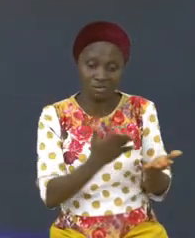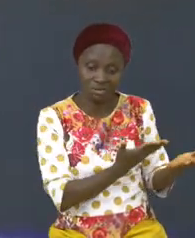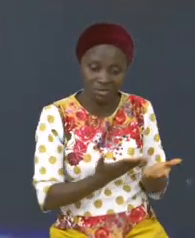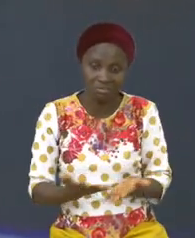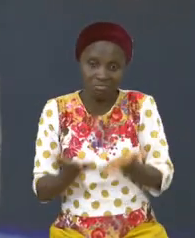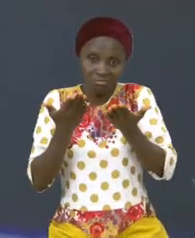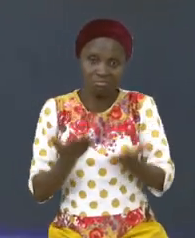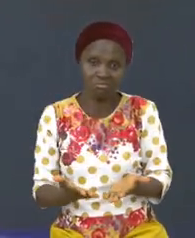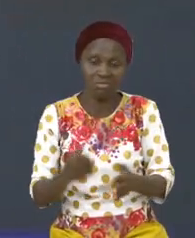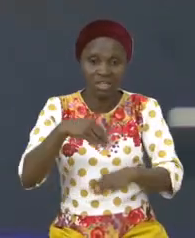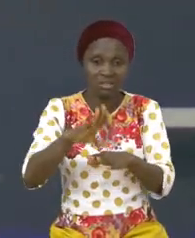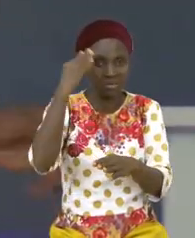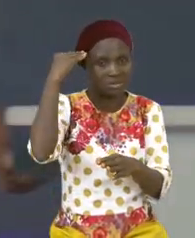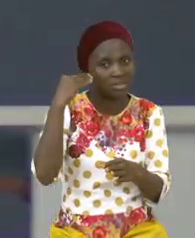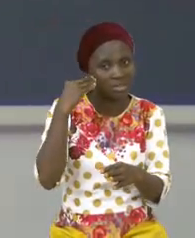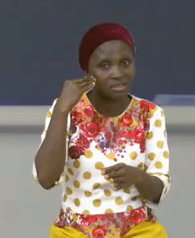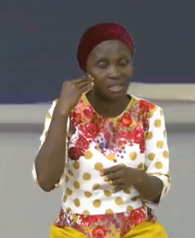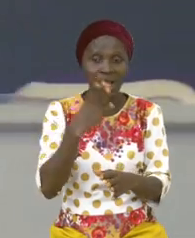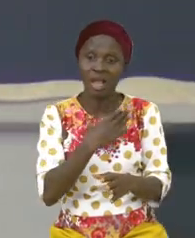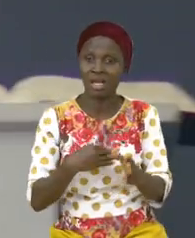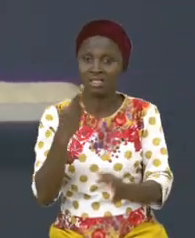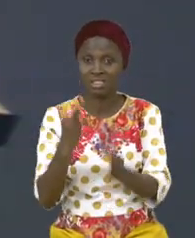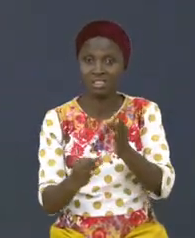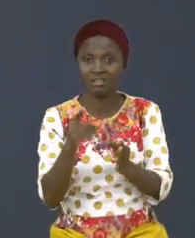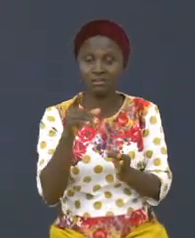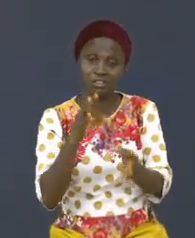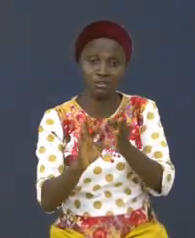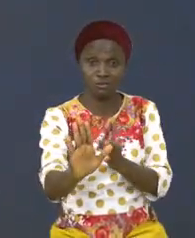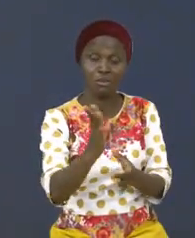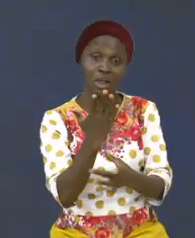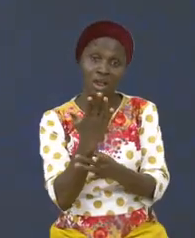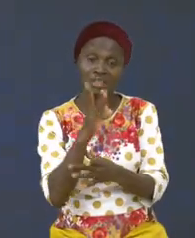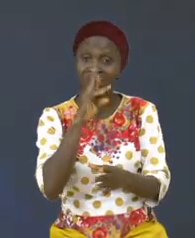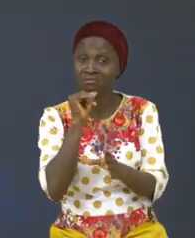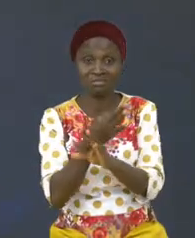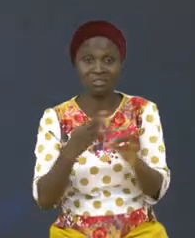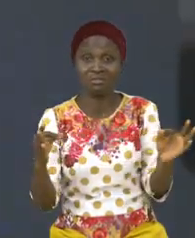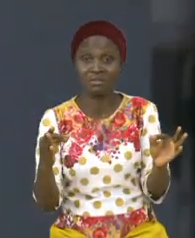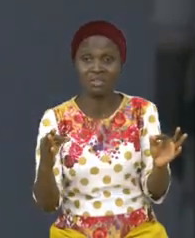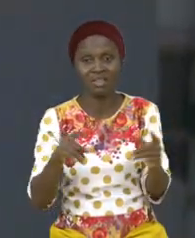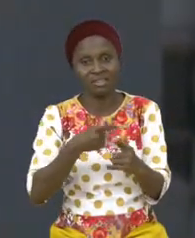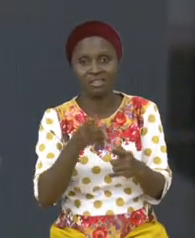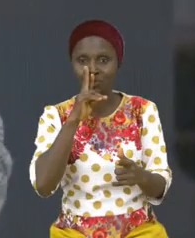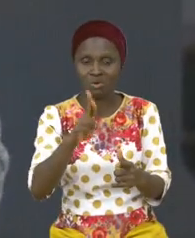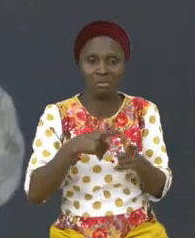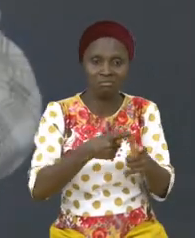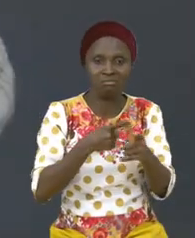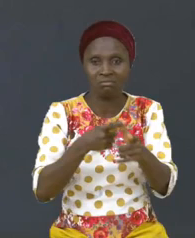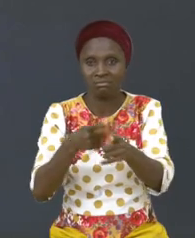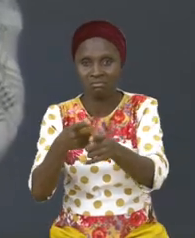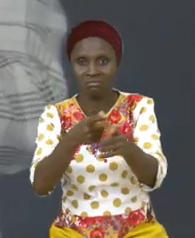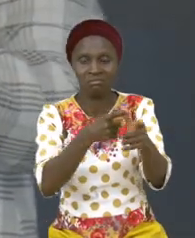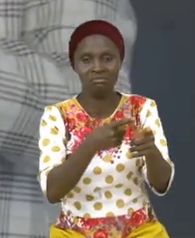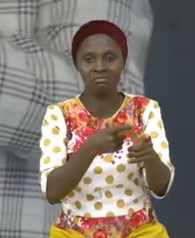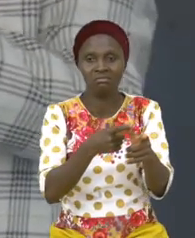at the head, and if your hands are not free, and then you are running,